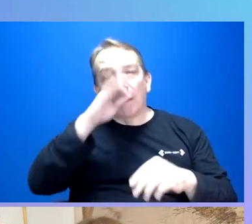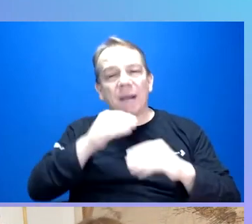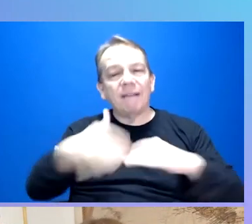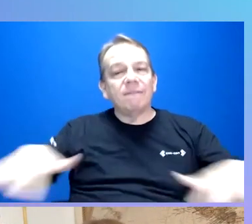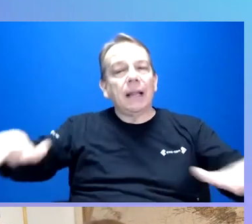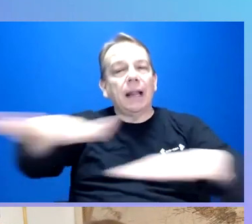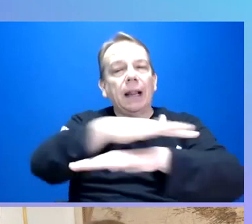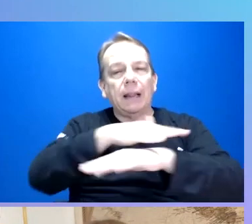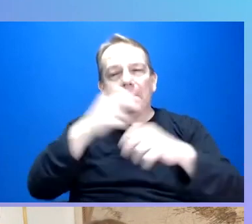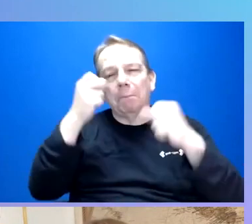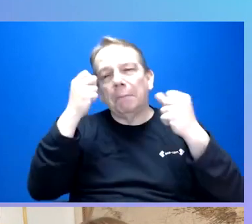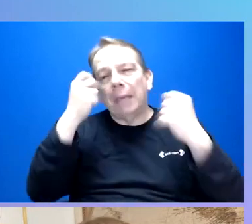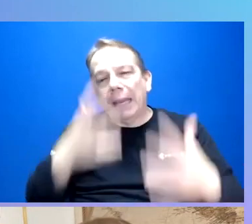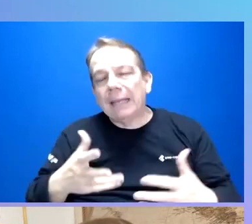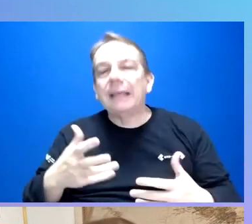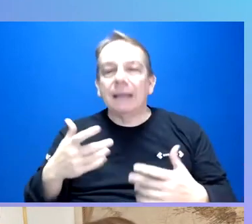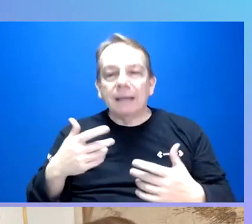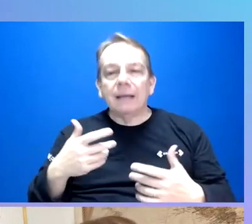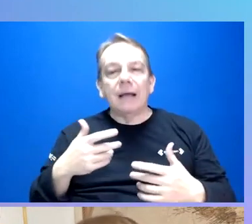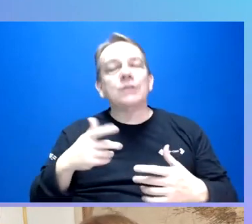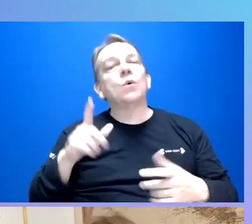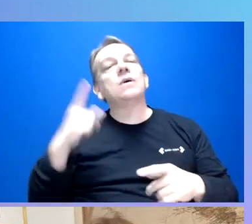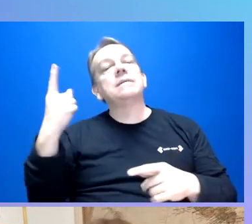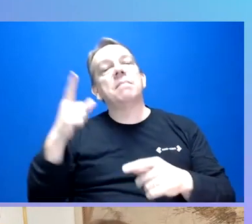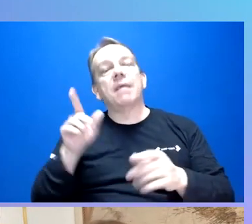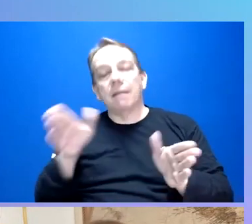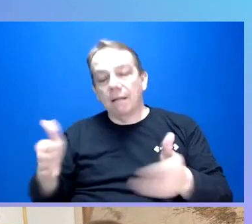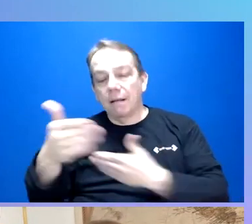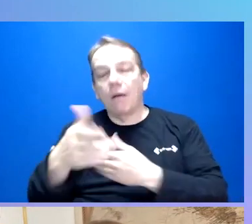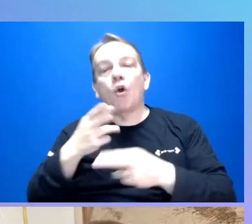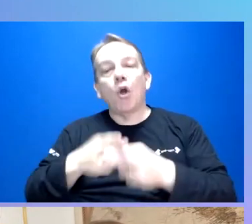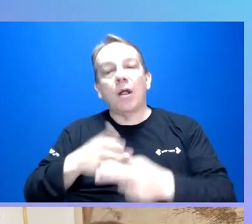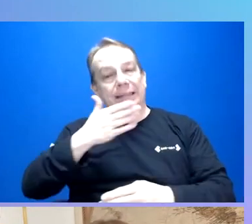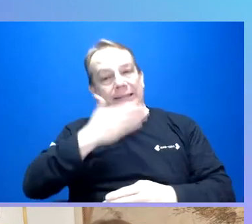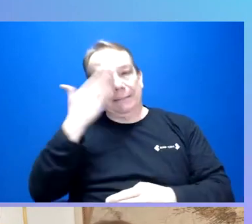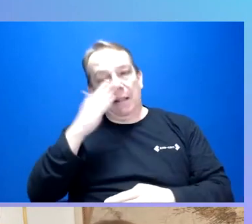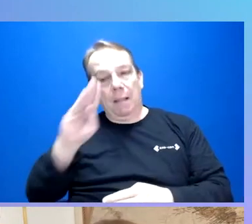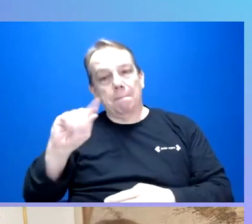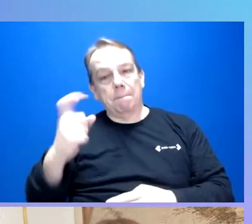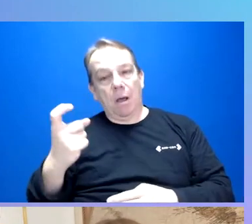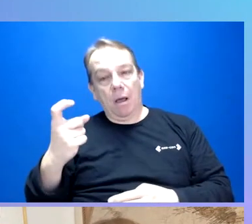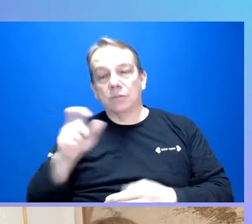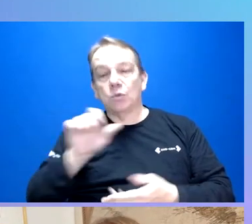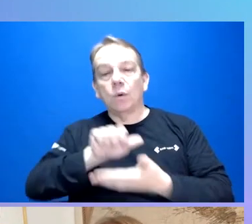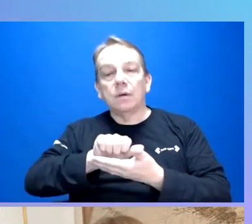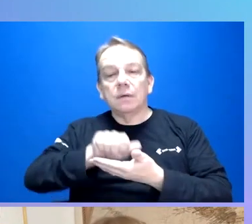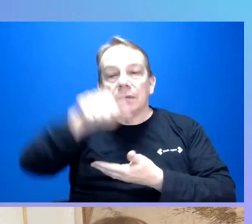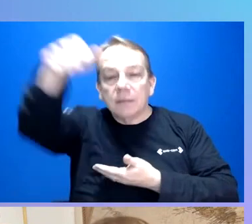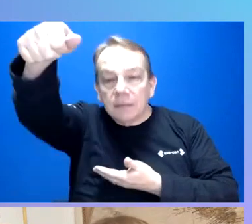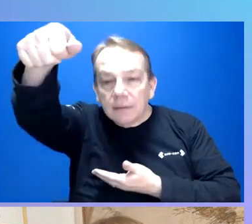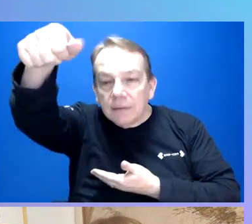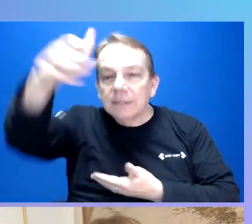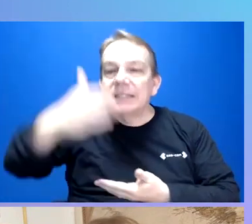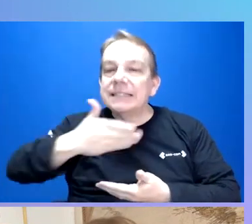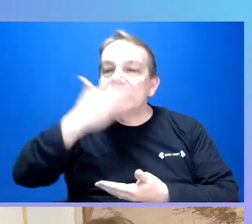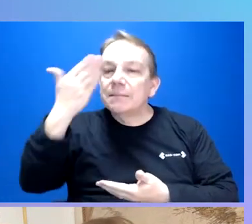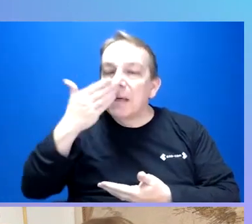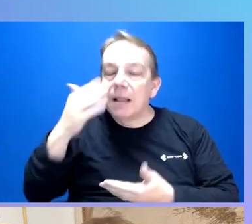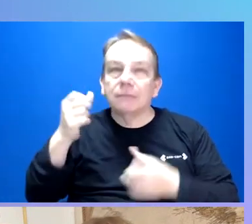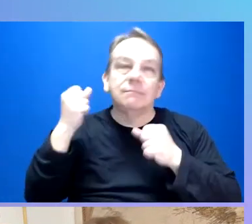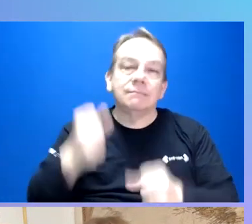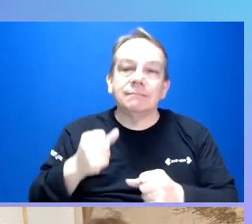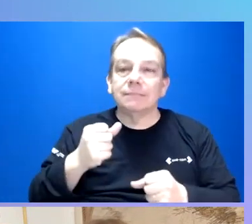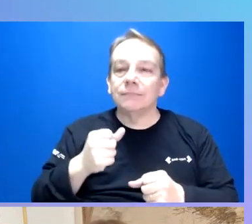So we included something called a smell box, which invites visitors to open and close to kind of smell a rich strawberry